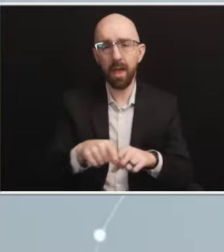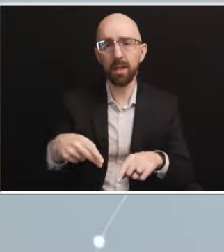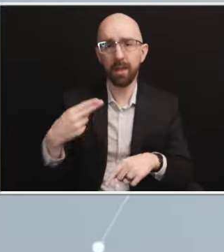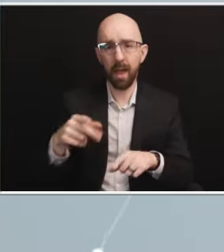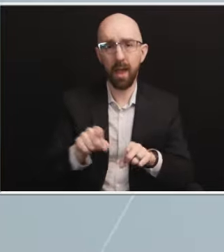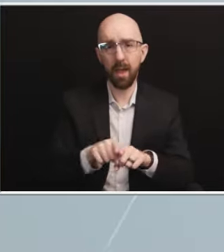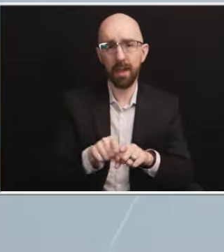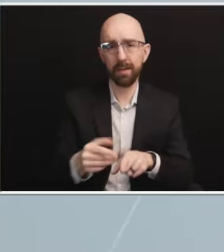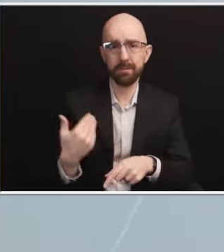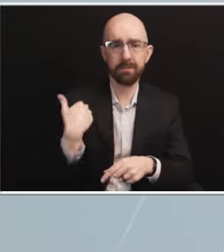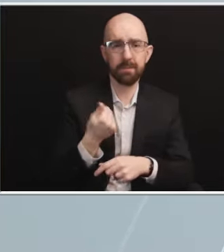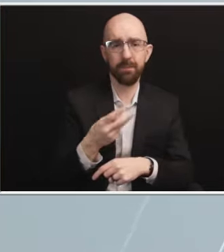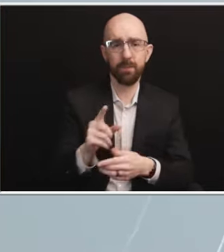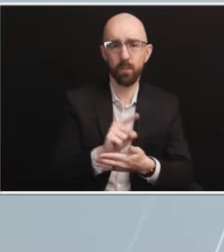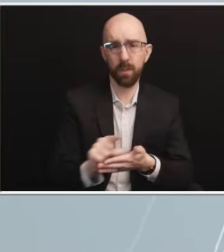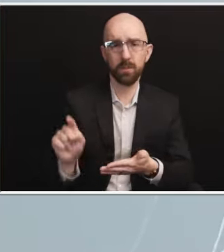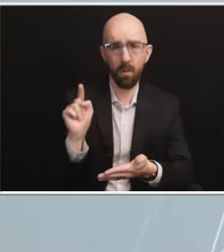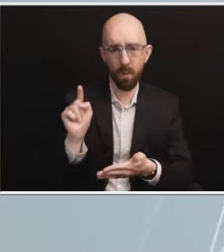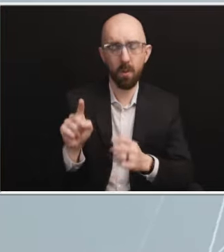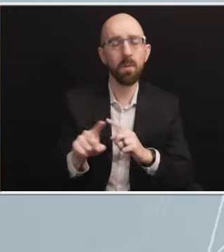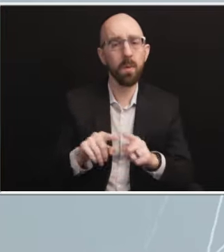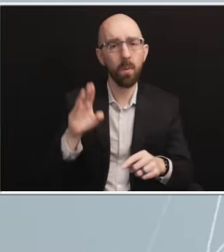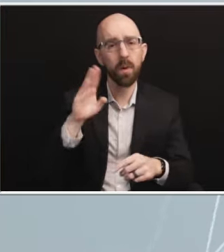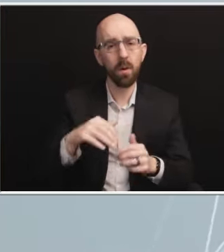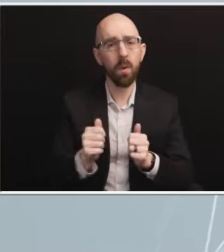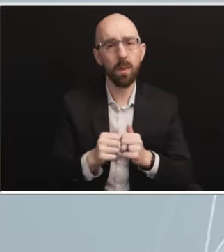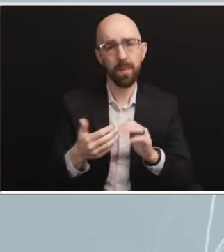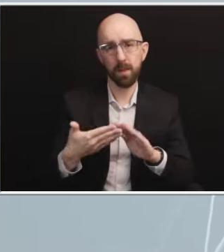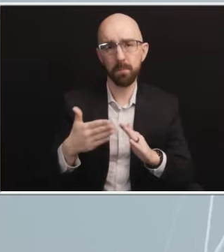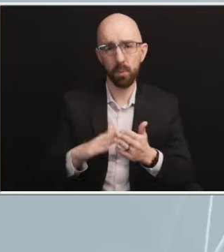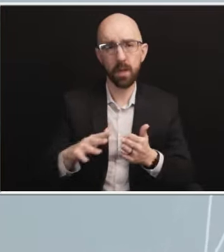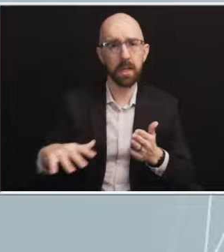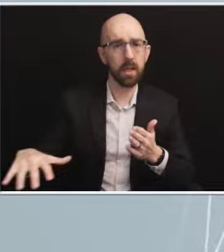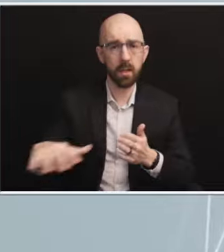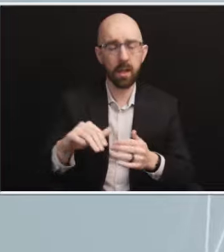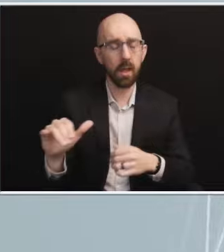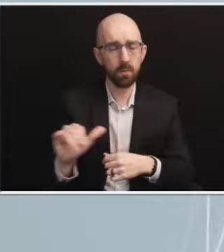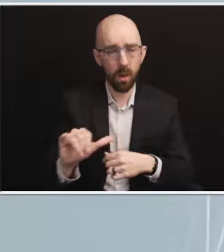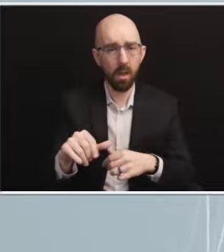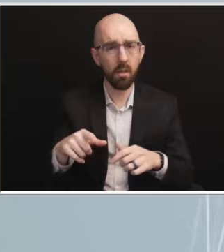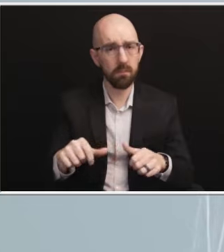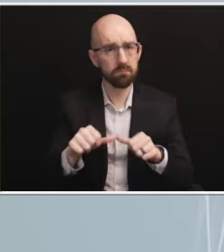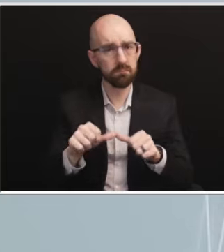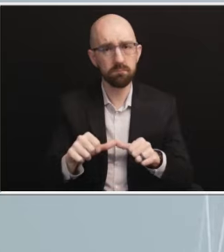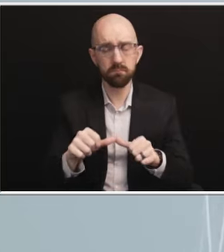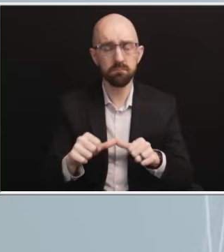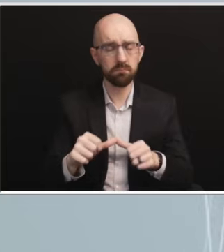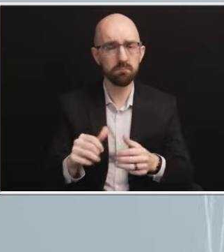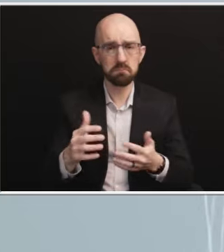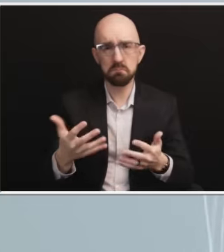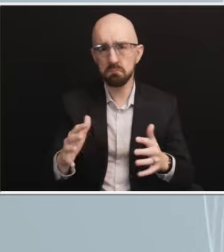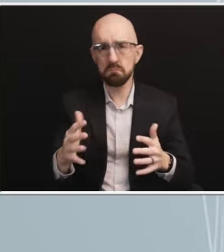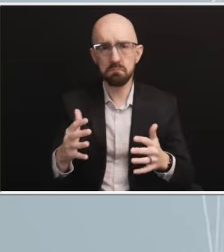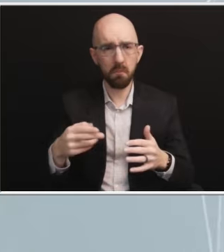ago. But we know in our community as well, there continues to be somewhat high activity of influenza,